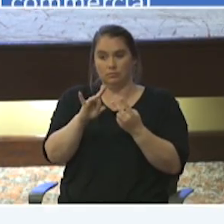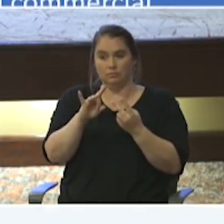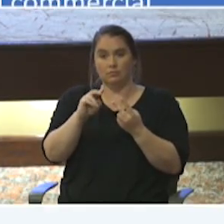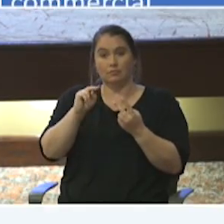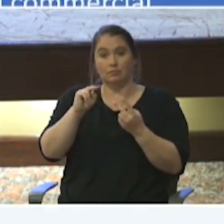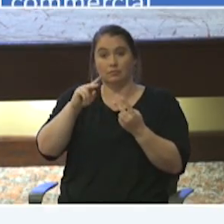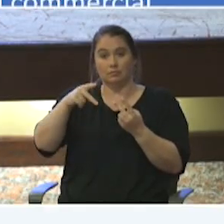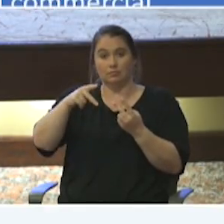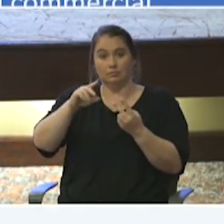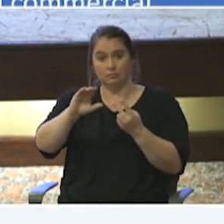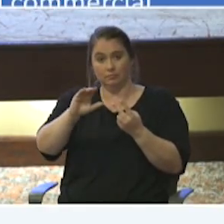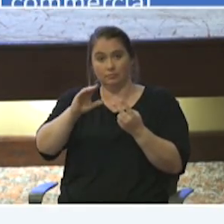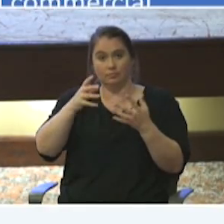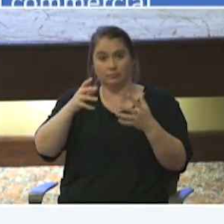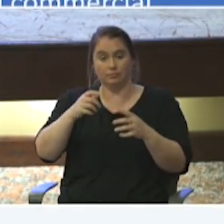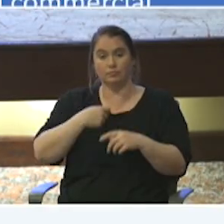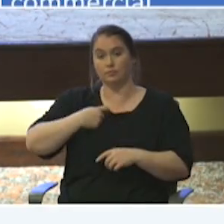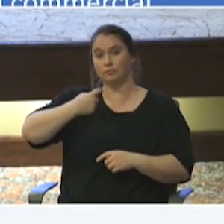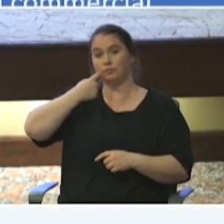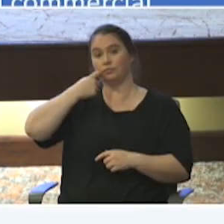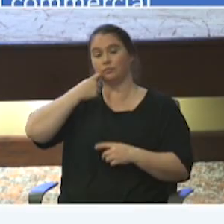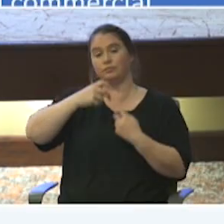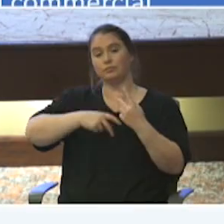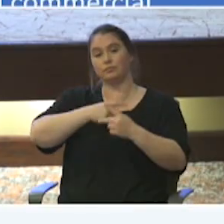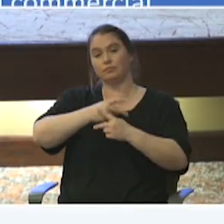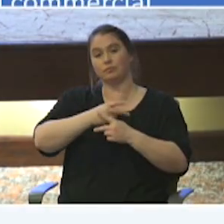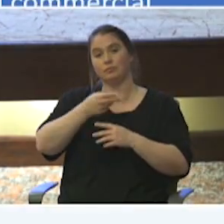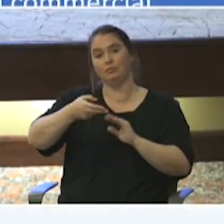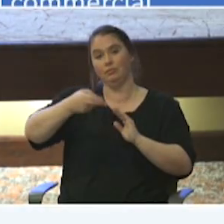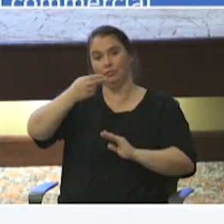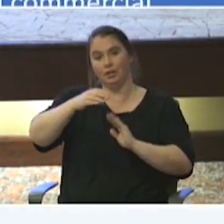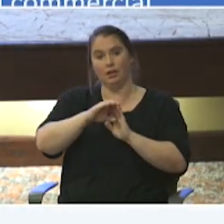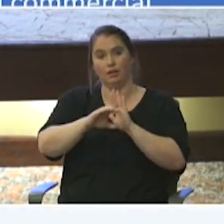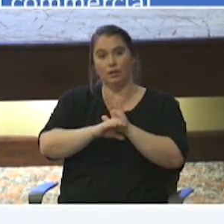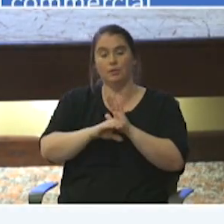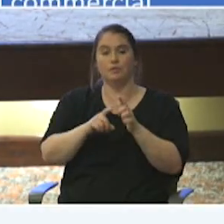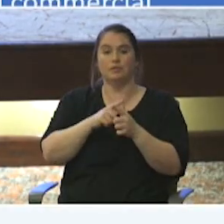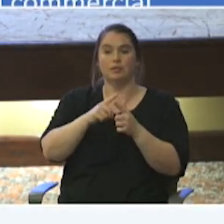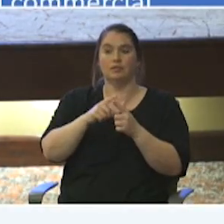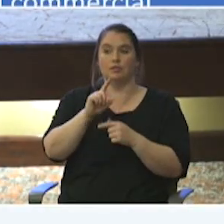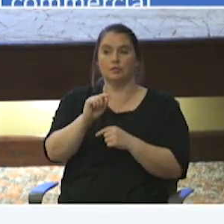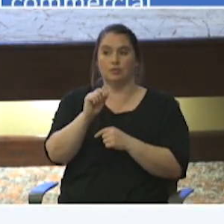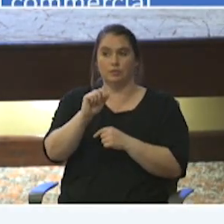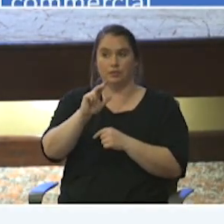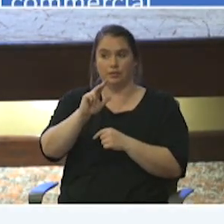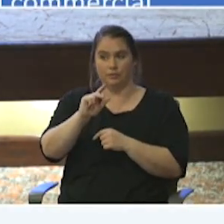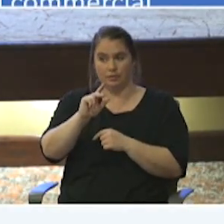recent versions of those are the 2024 I-codes and the 2023